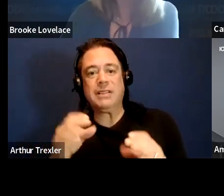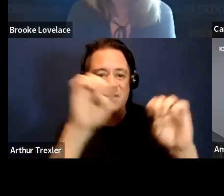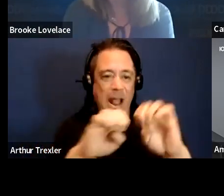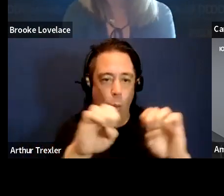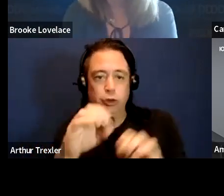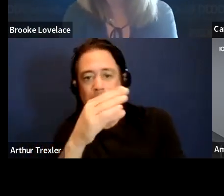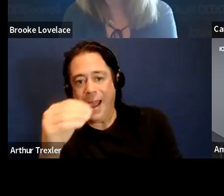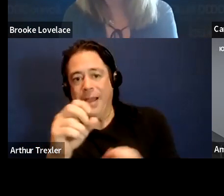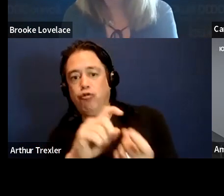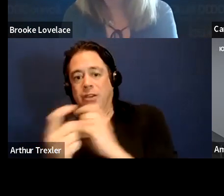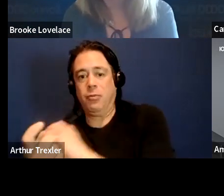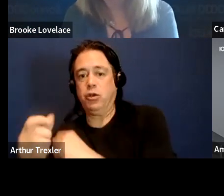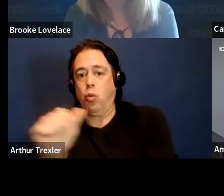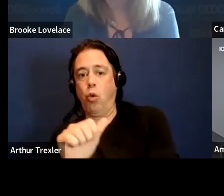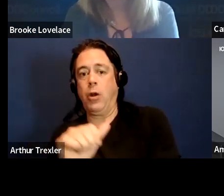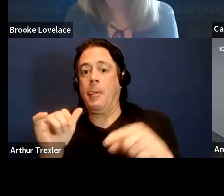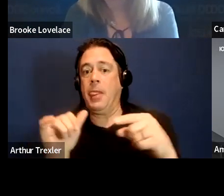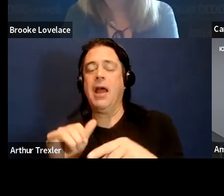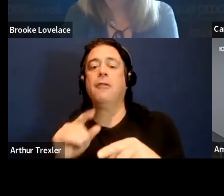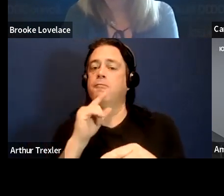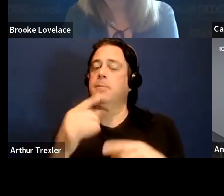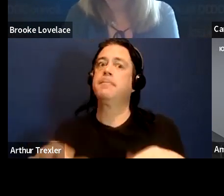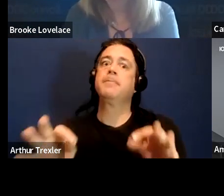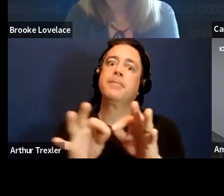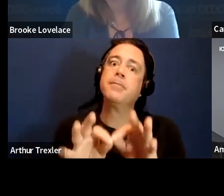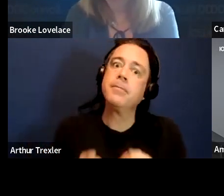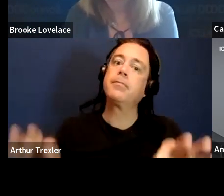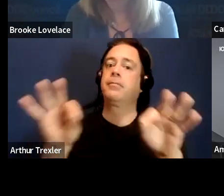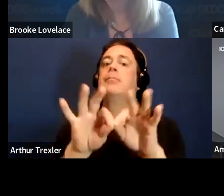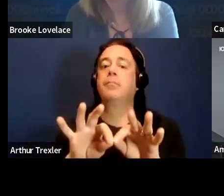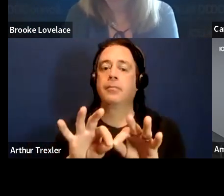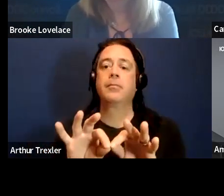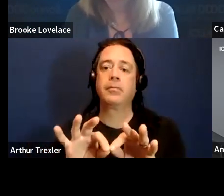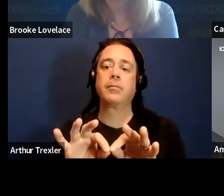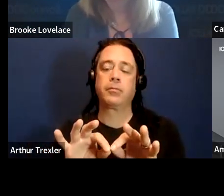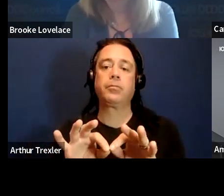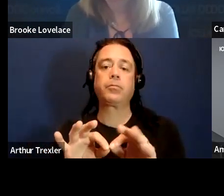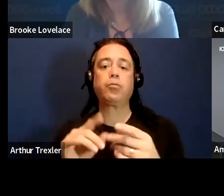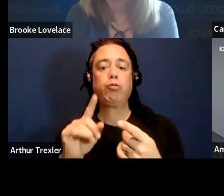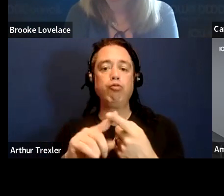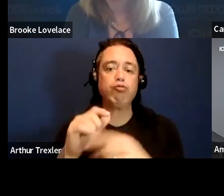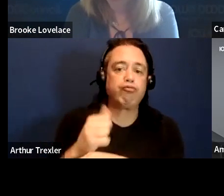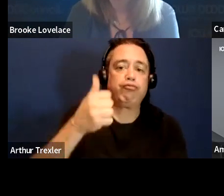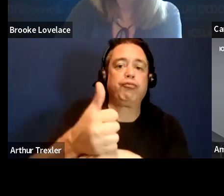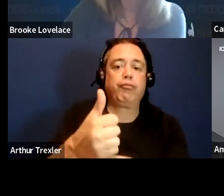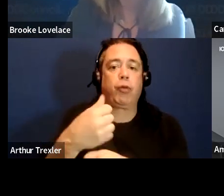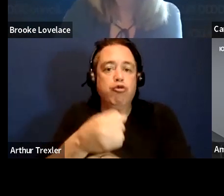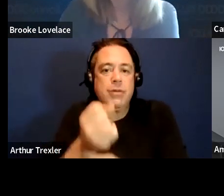work that has really been instrumental in creating some of these